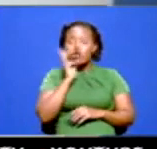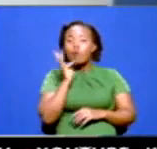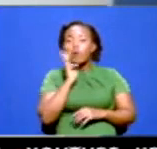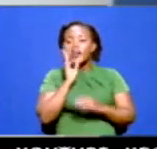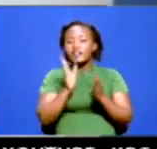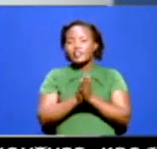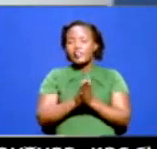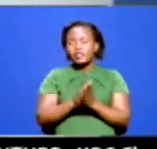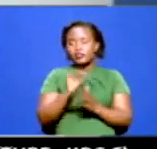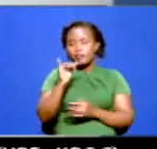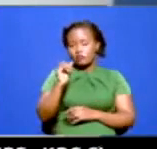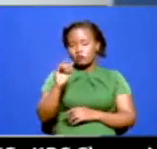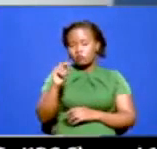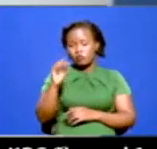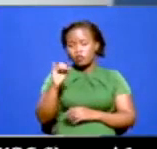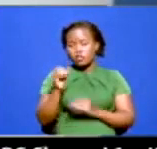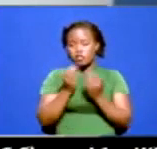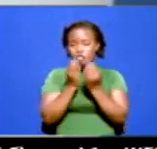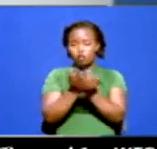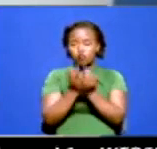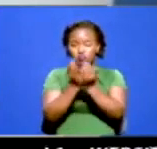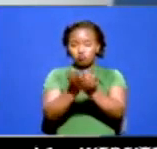Ocean. And